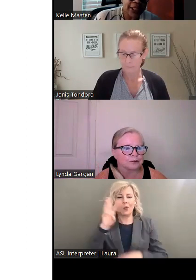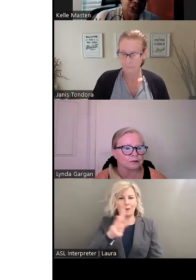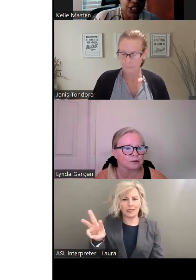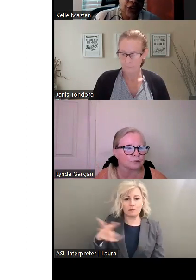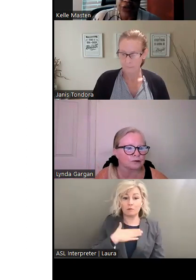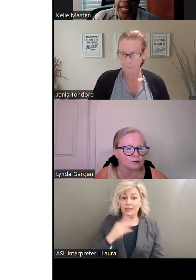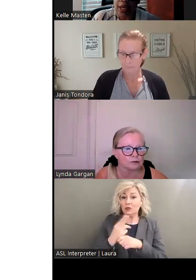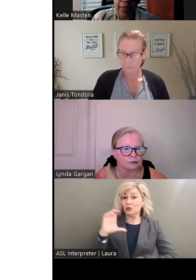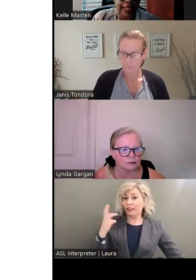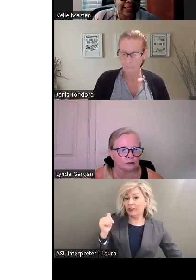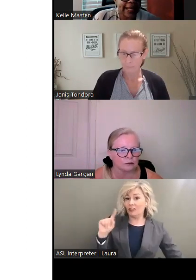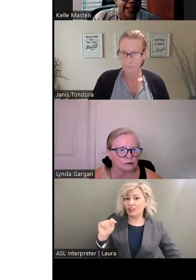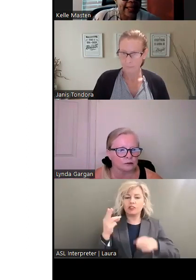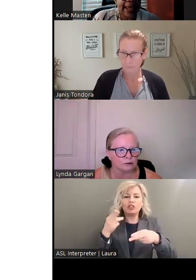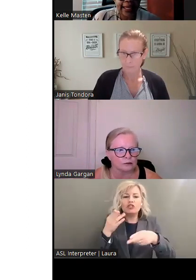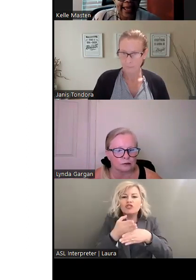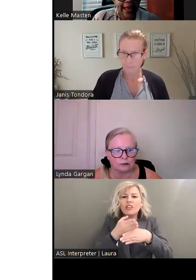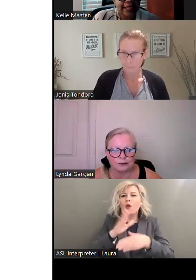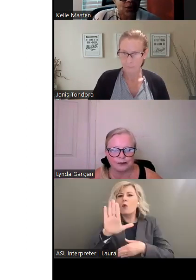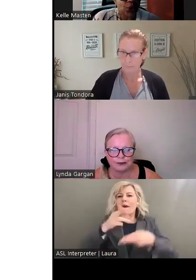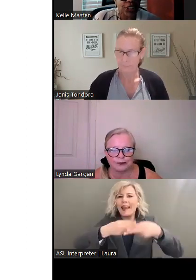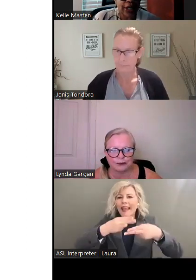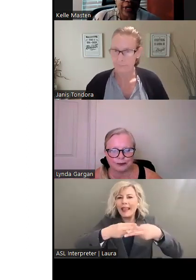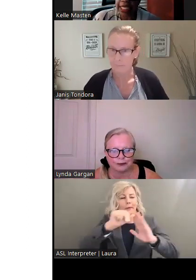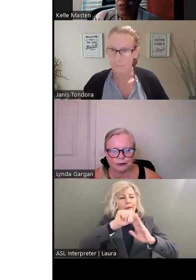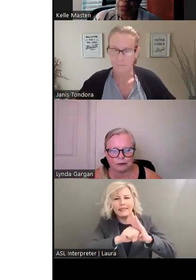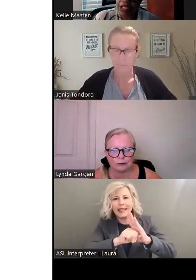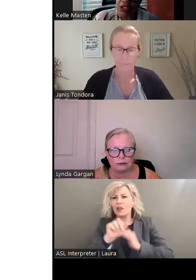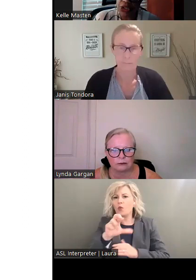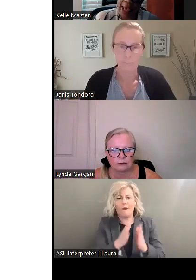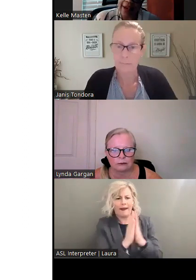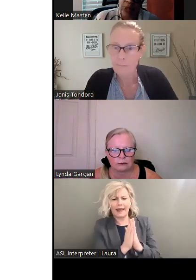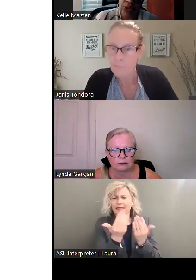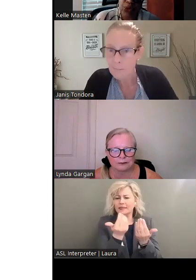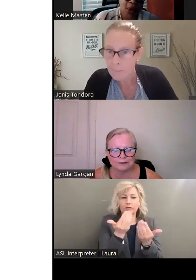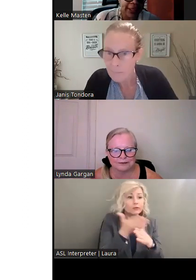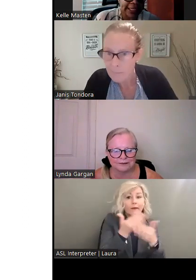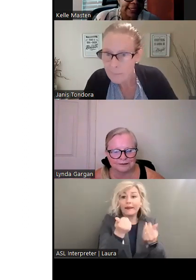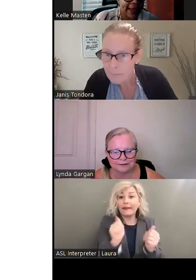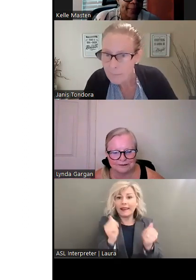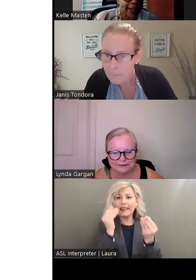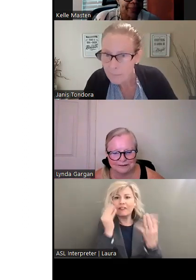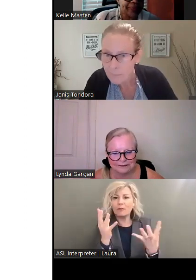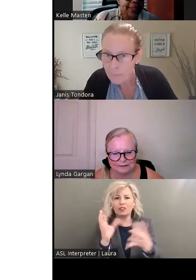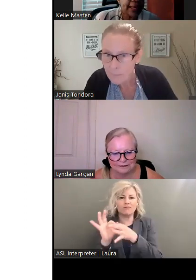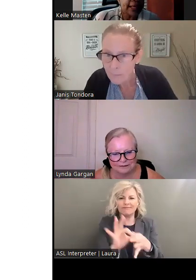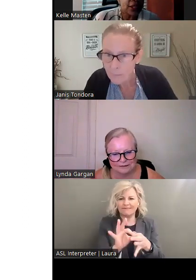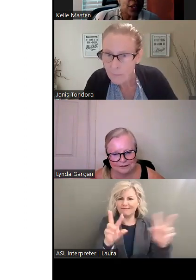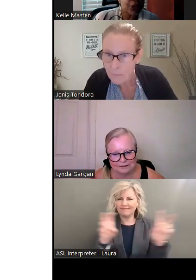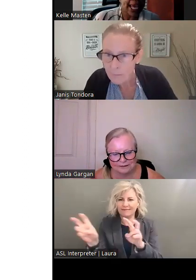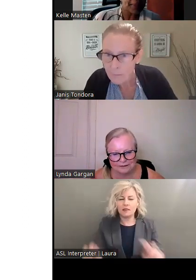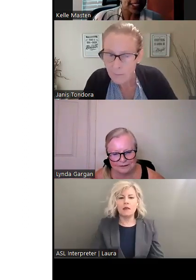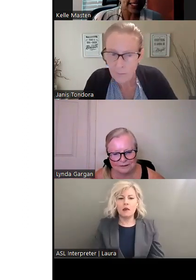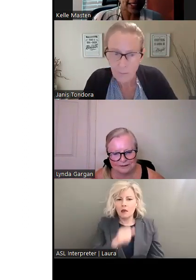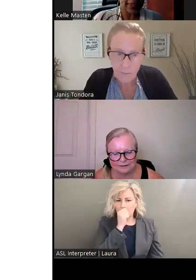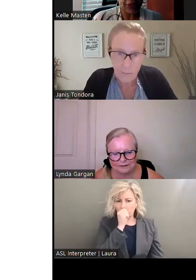chat pod to share your name and state and ask or share any information you have with the group on this topic.